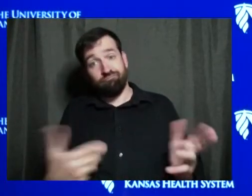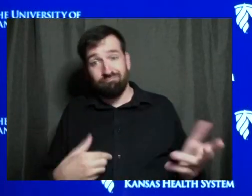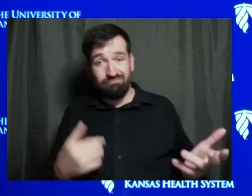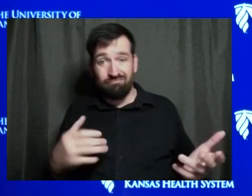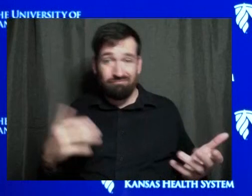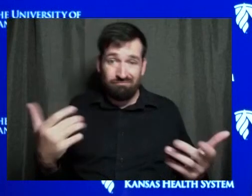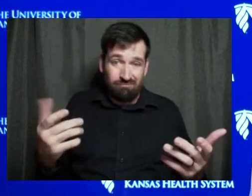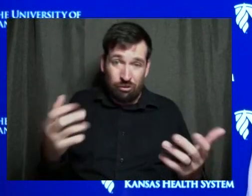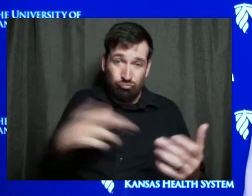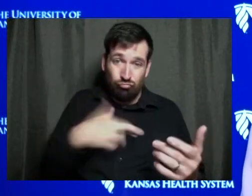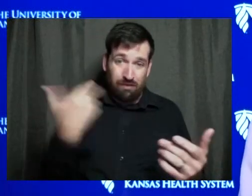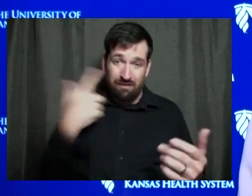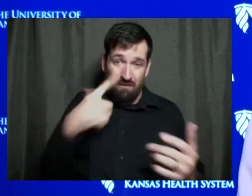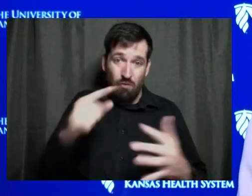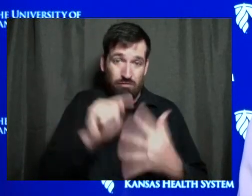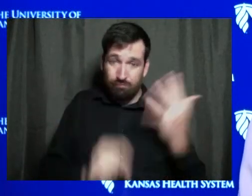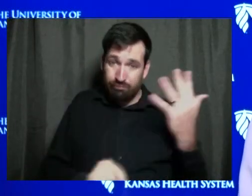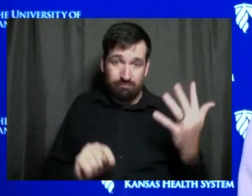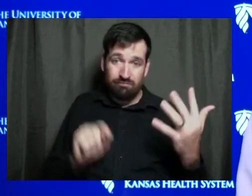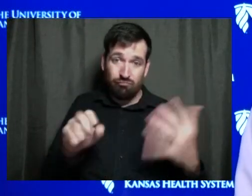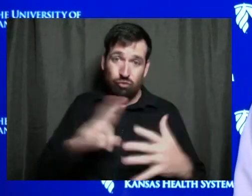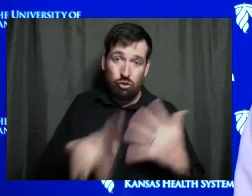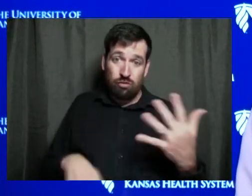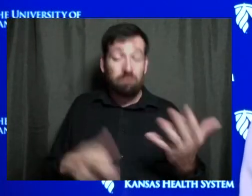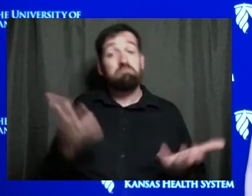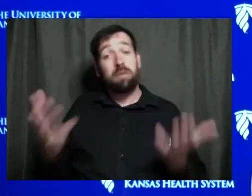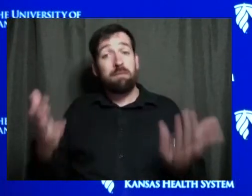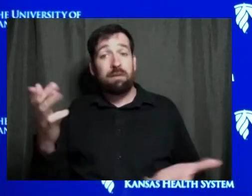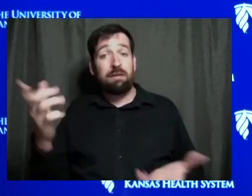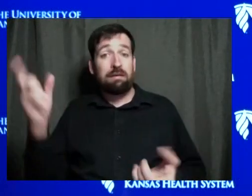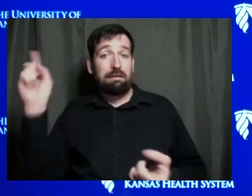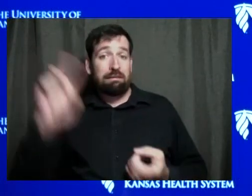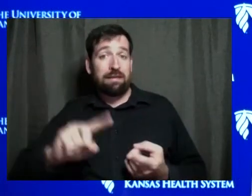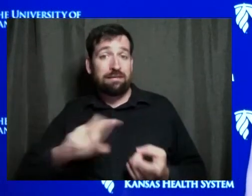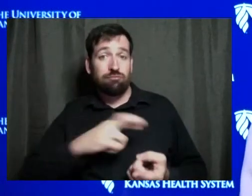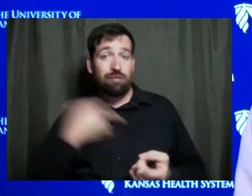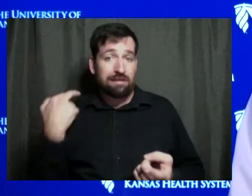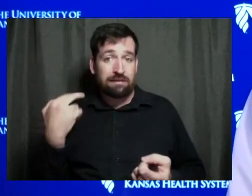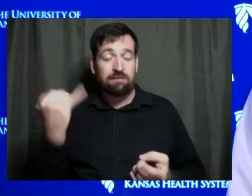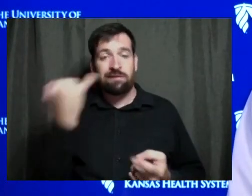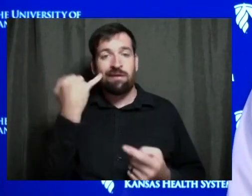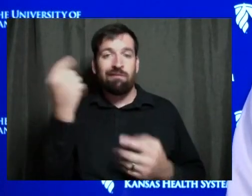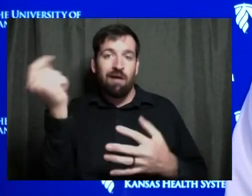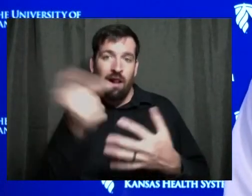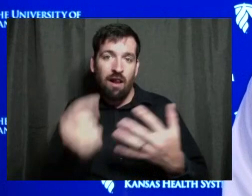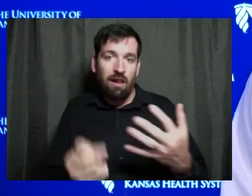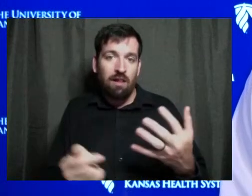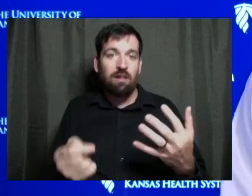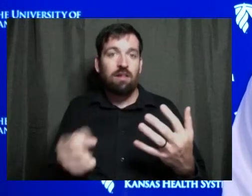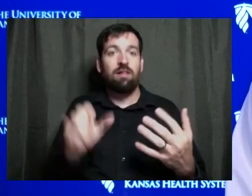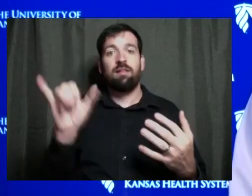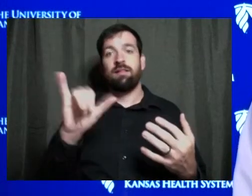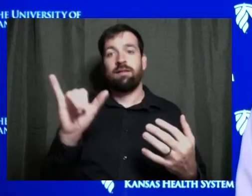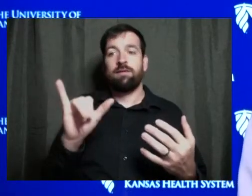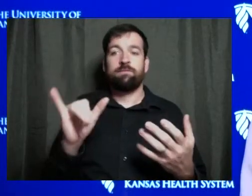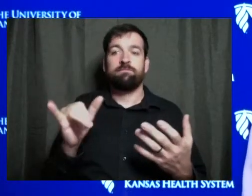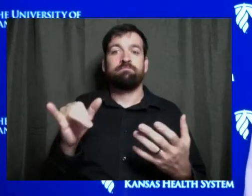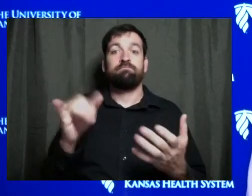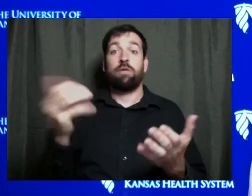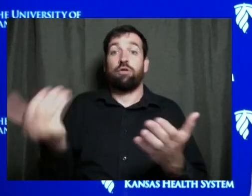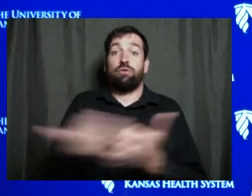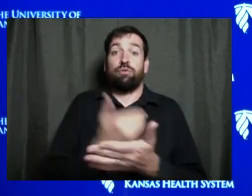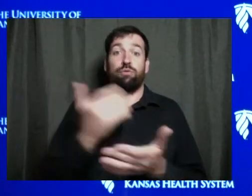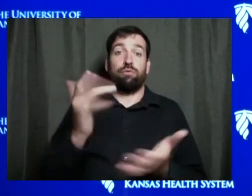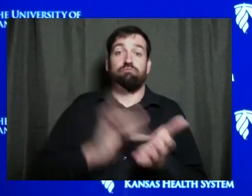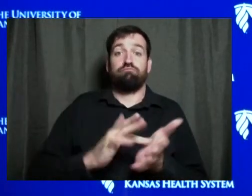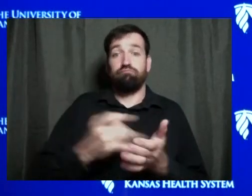outcomes. Now, your risk may shift and maybe decreased if you're doing some of these things like this possibly new oral pill, but I think it